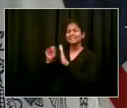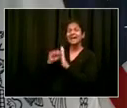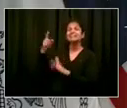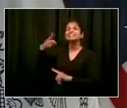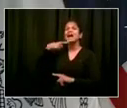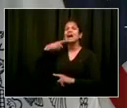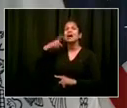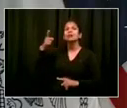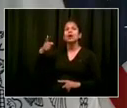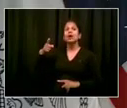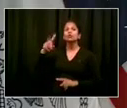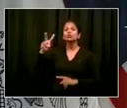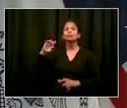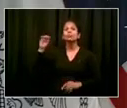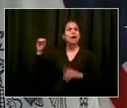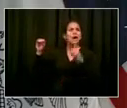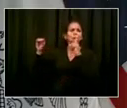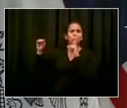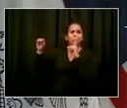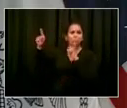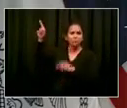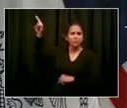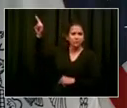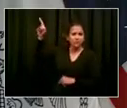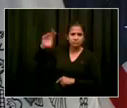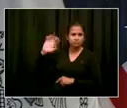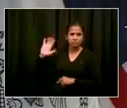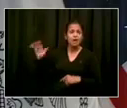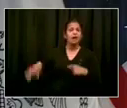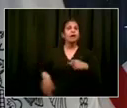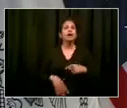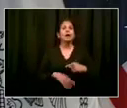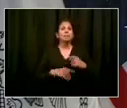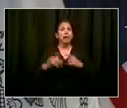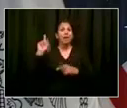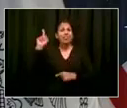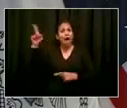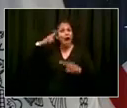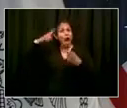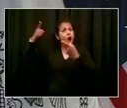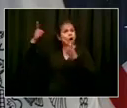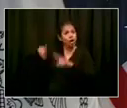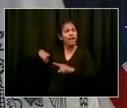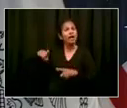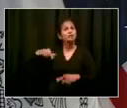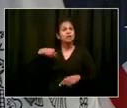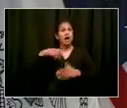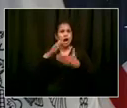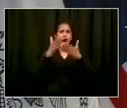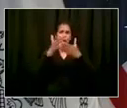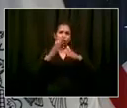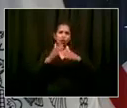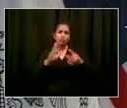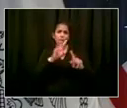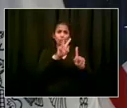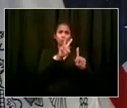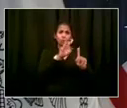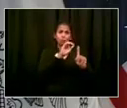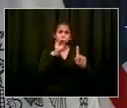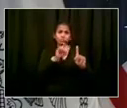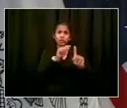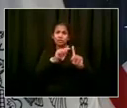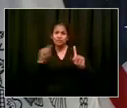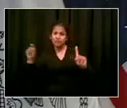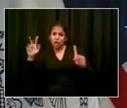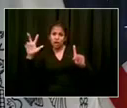acknowledgement of an infection rate between 2 and 3% triggers reevaluation of the whole situation. I think it should